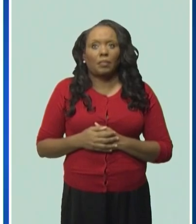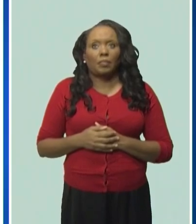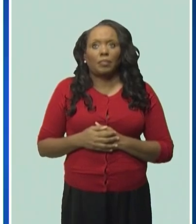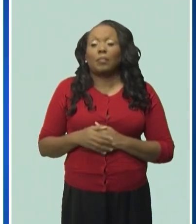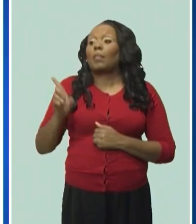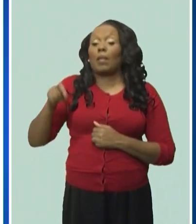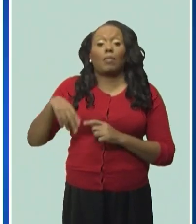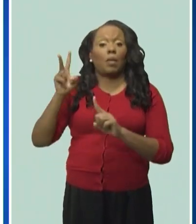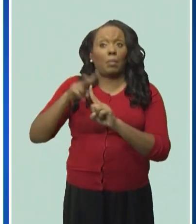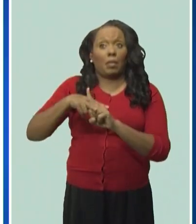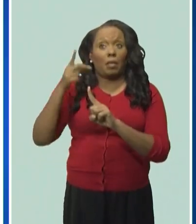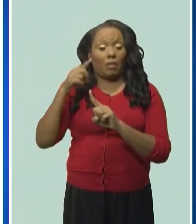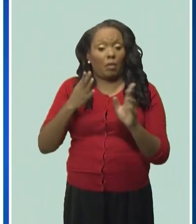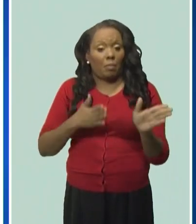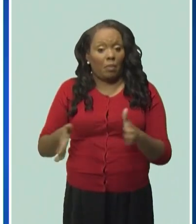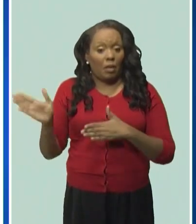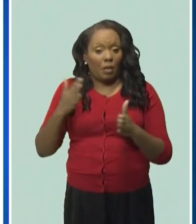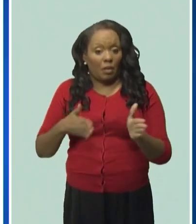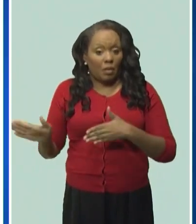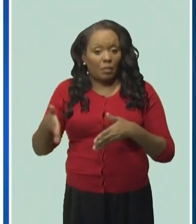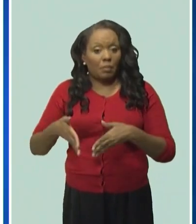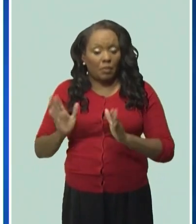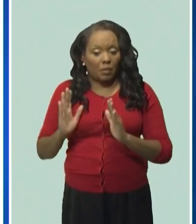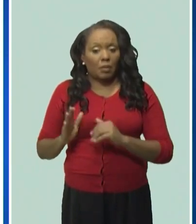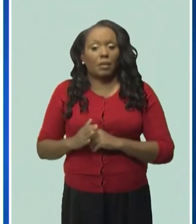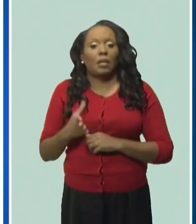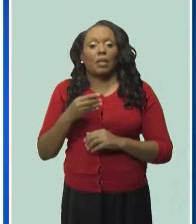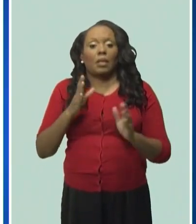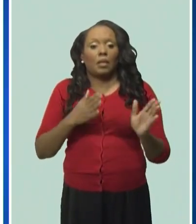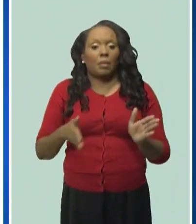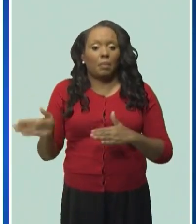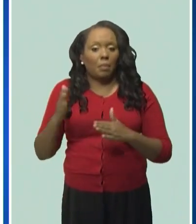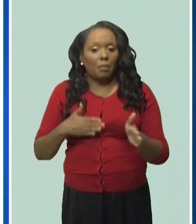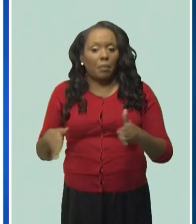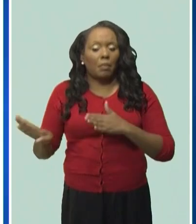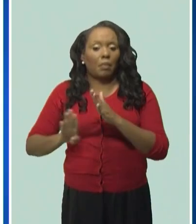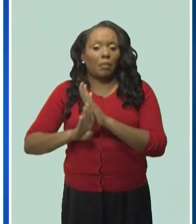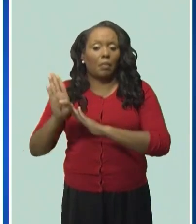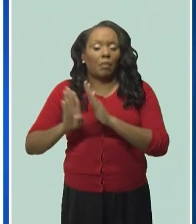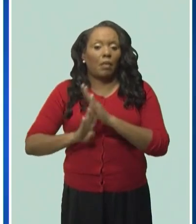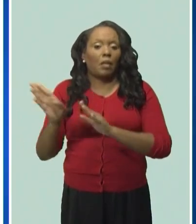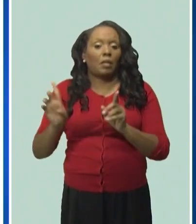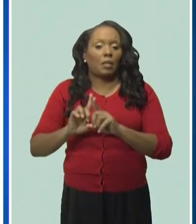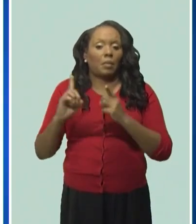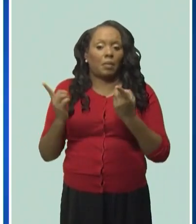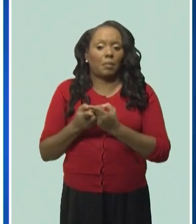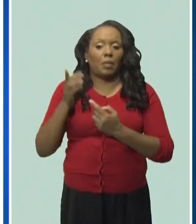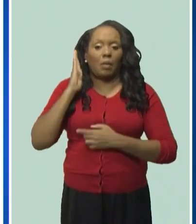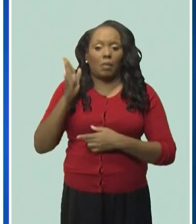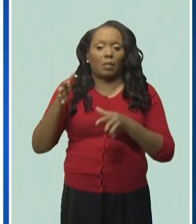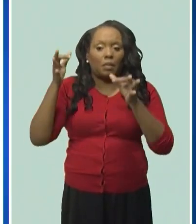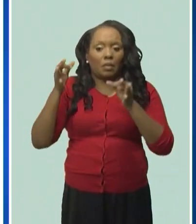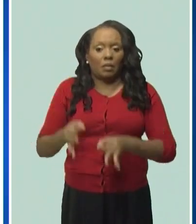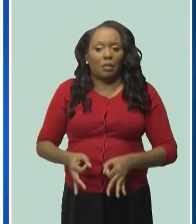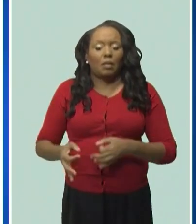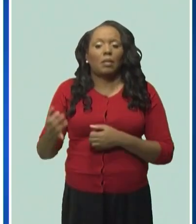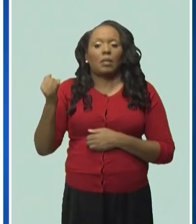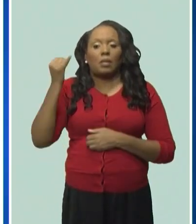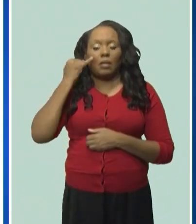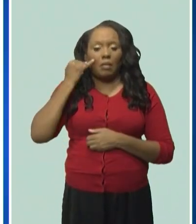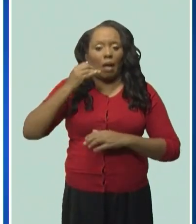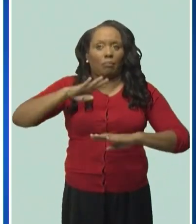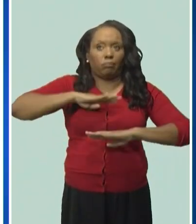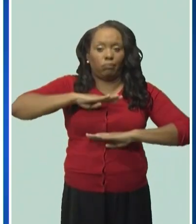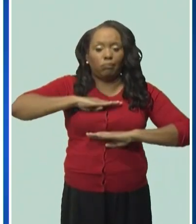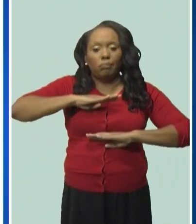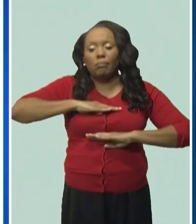planning permission, and the Planning and Development Department and that ministry will determine whether it has met the burden